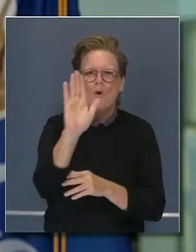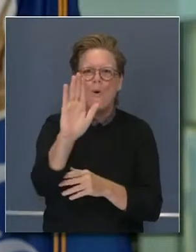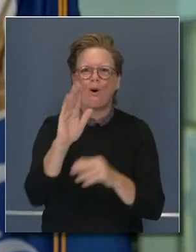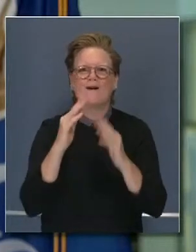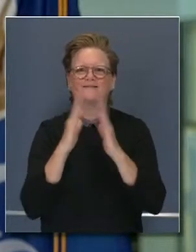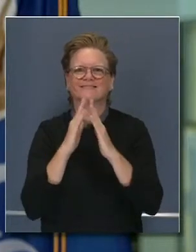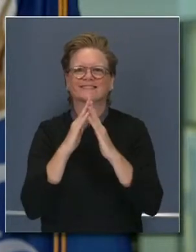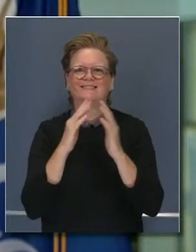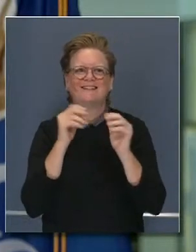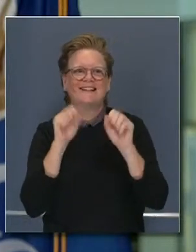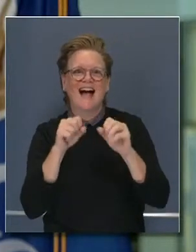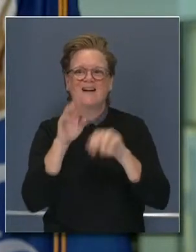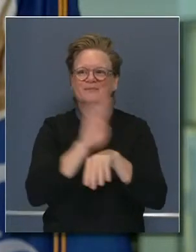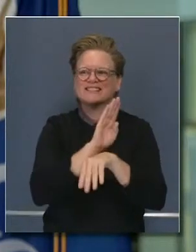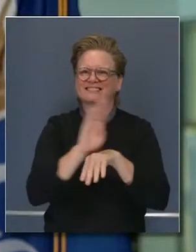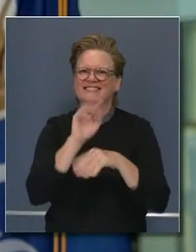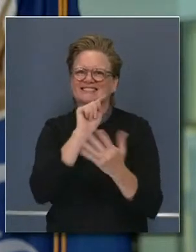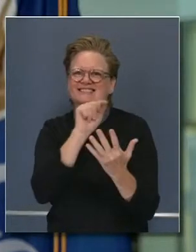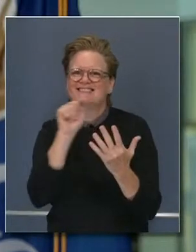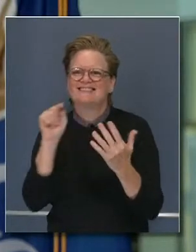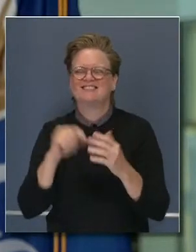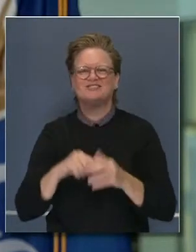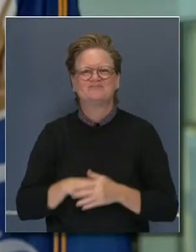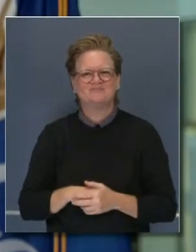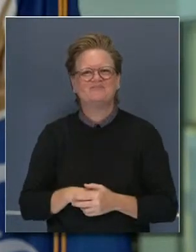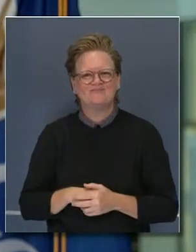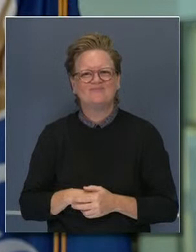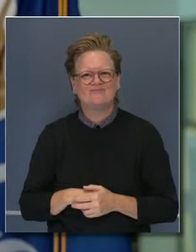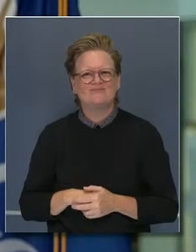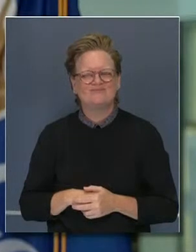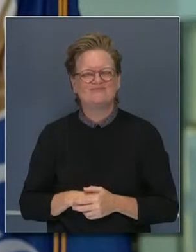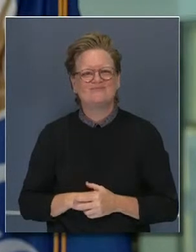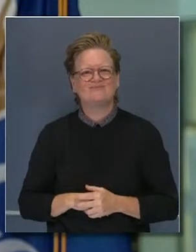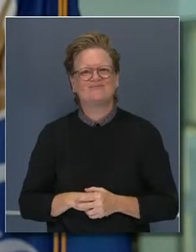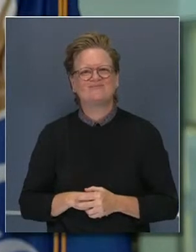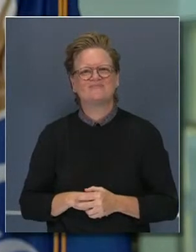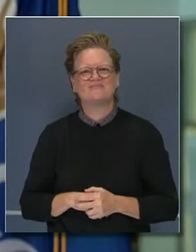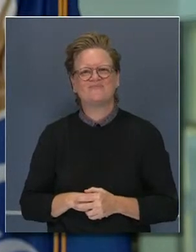well represented on that site. Taub, GB Wire.